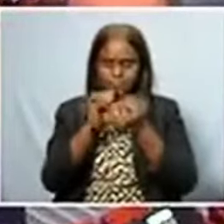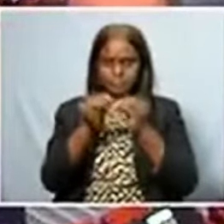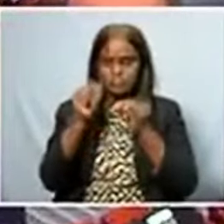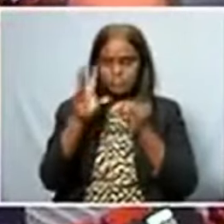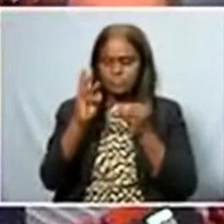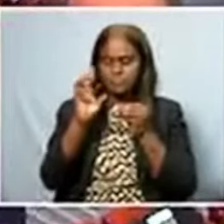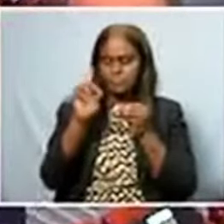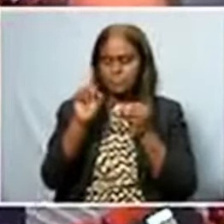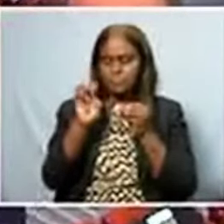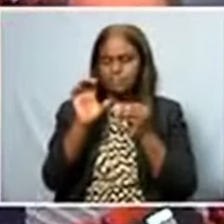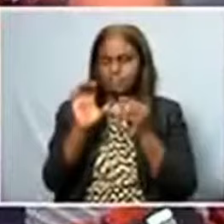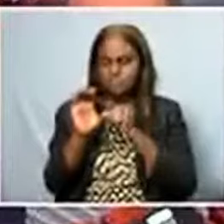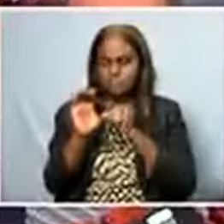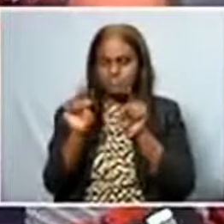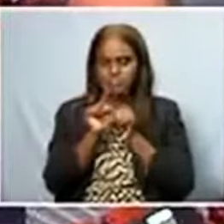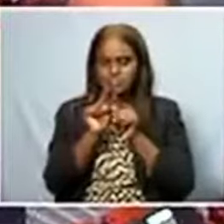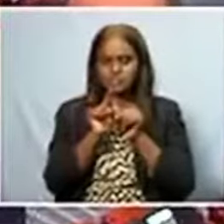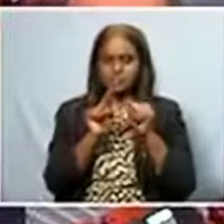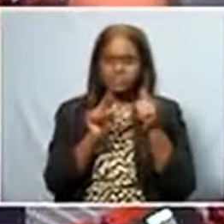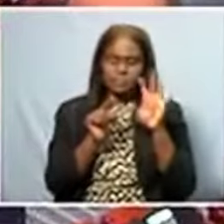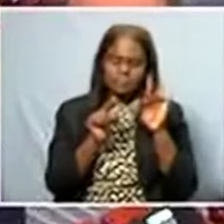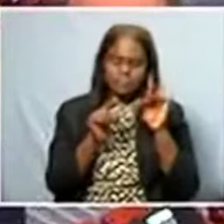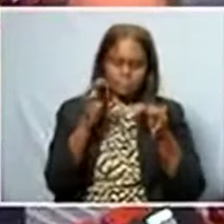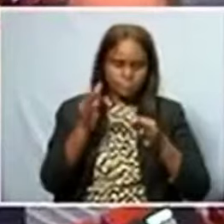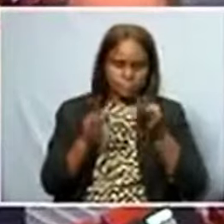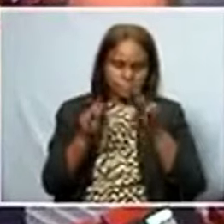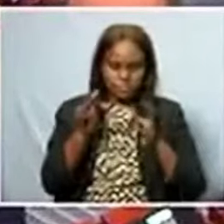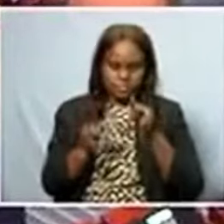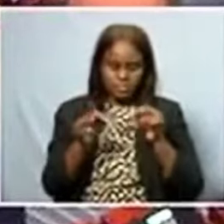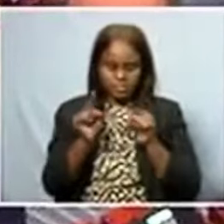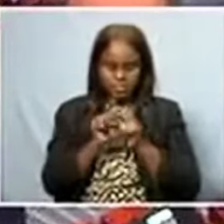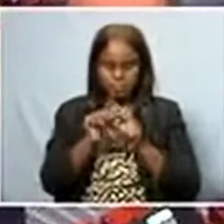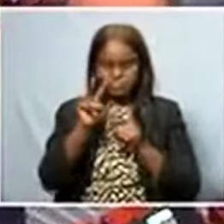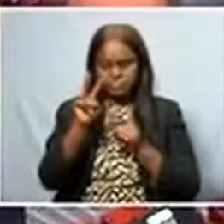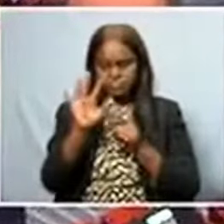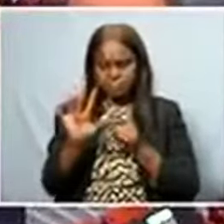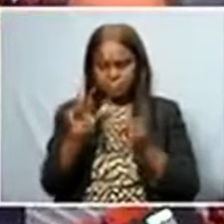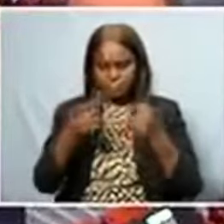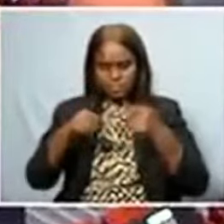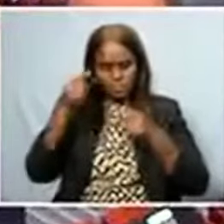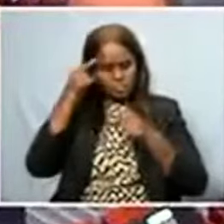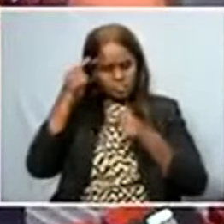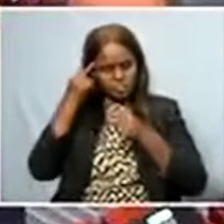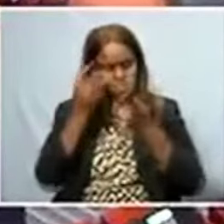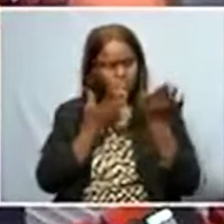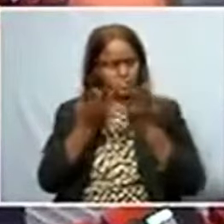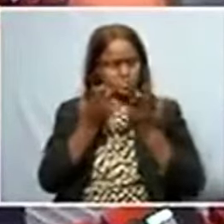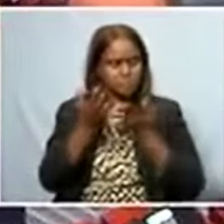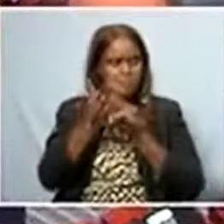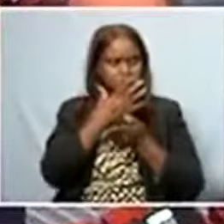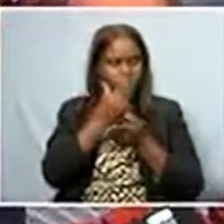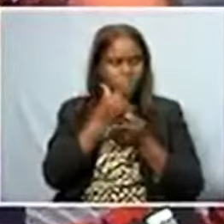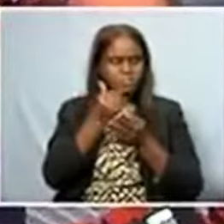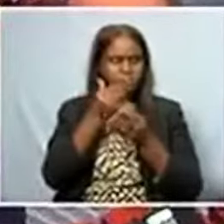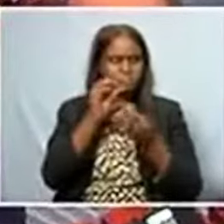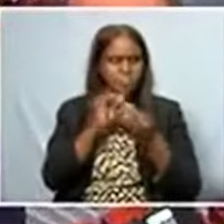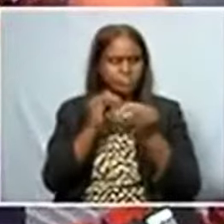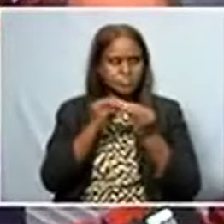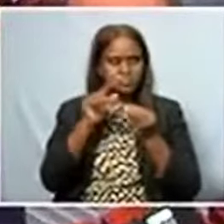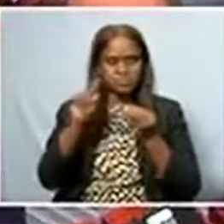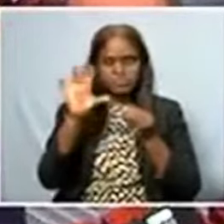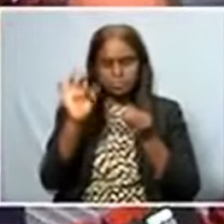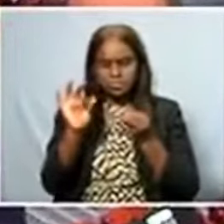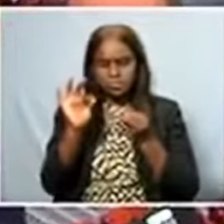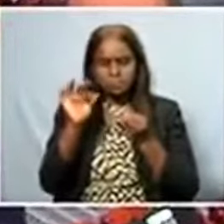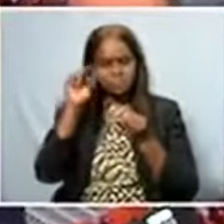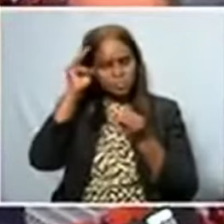Drug Enforcement Commission. Head 18, Judiciary. Head 25, Local Government Service Commission. Head 29, Ministry of